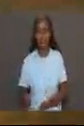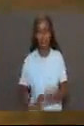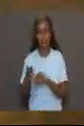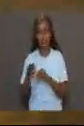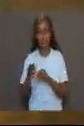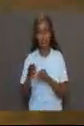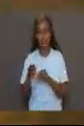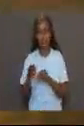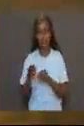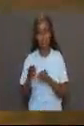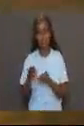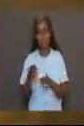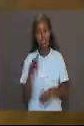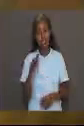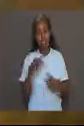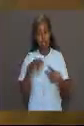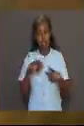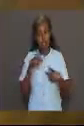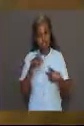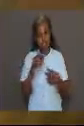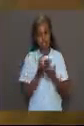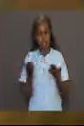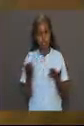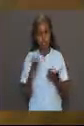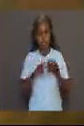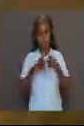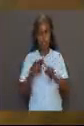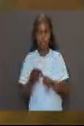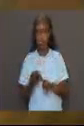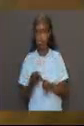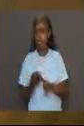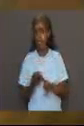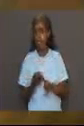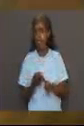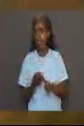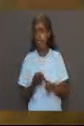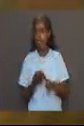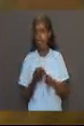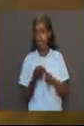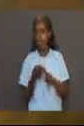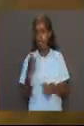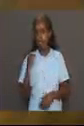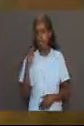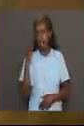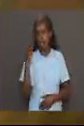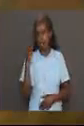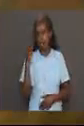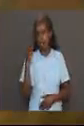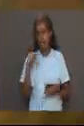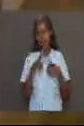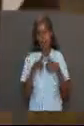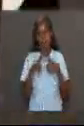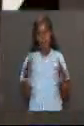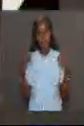Students, have you ever had a friend who appeared to be very